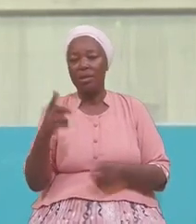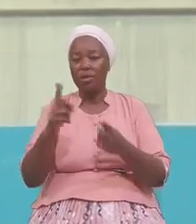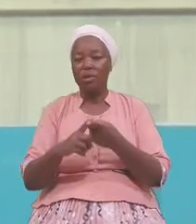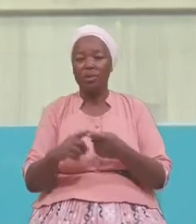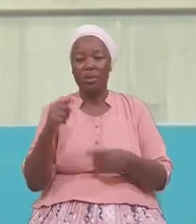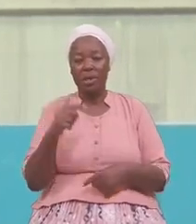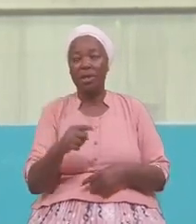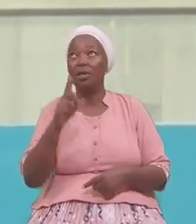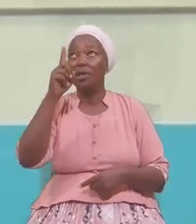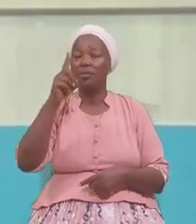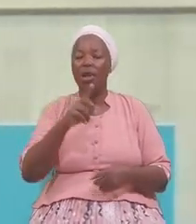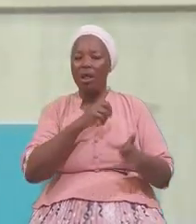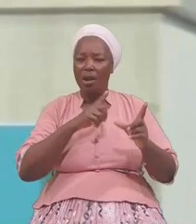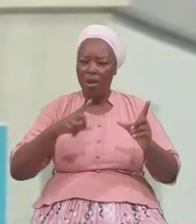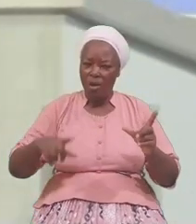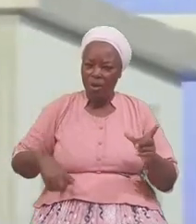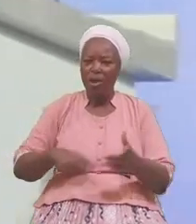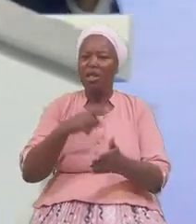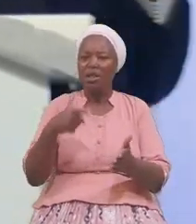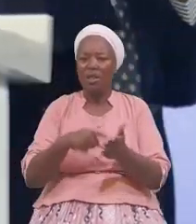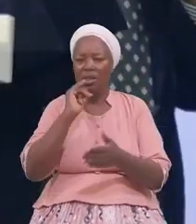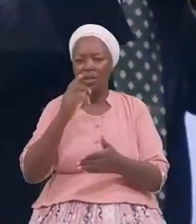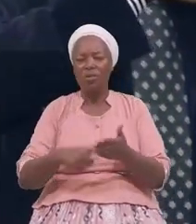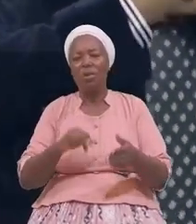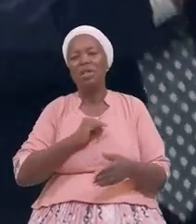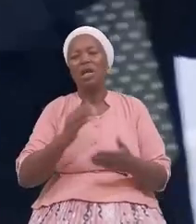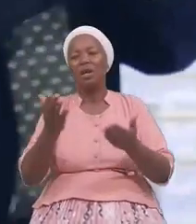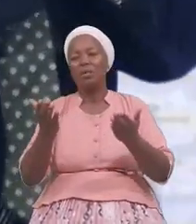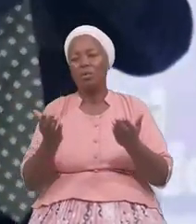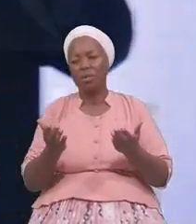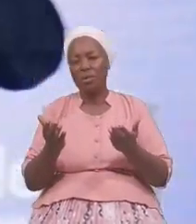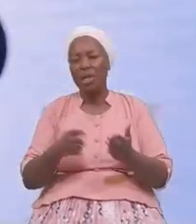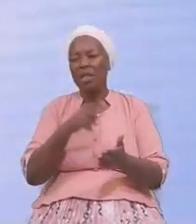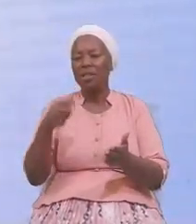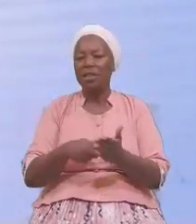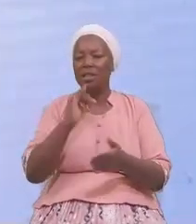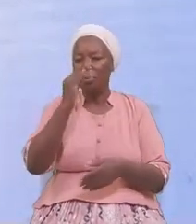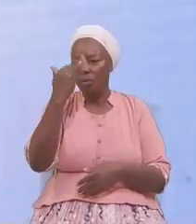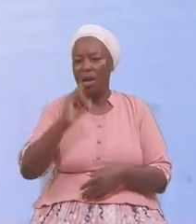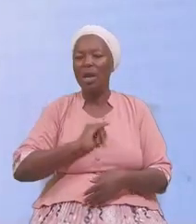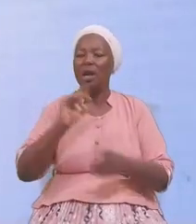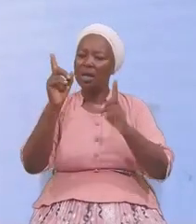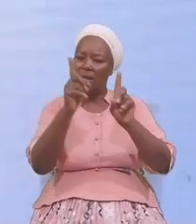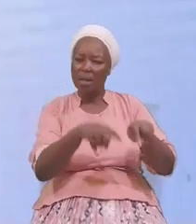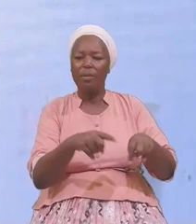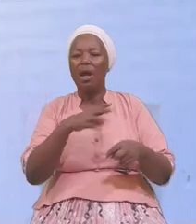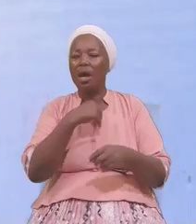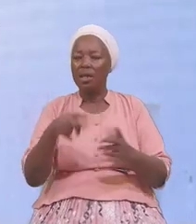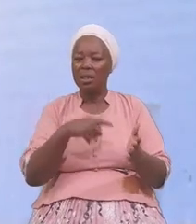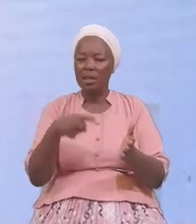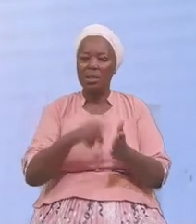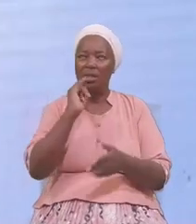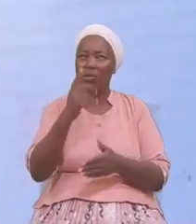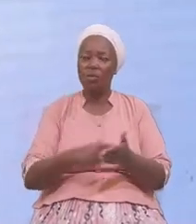him, Lord, this is what I want. This is why I came. This is what I